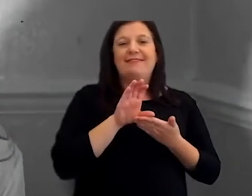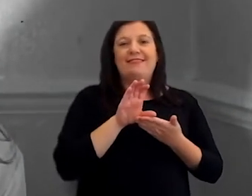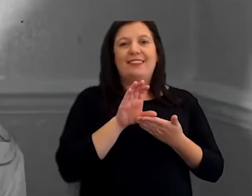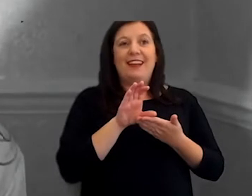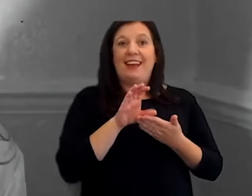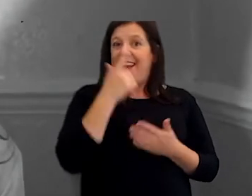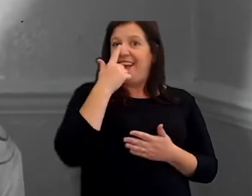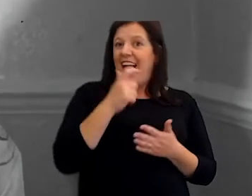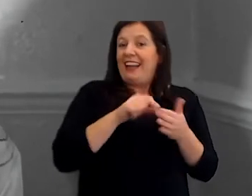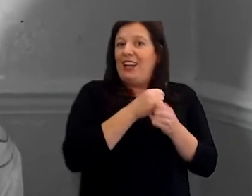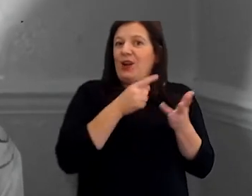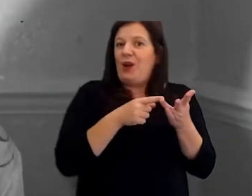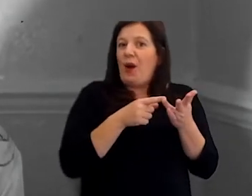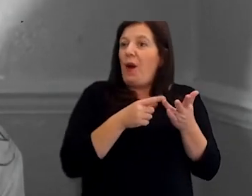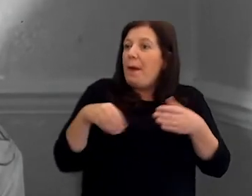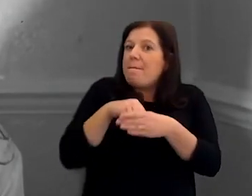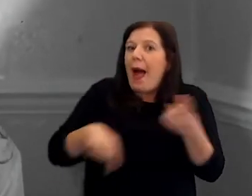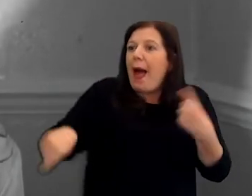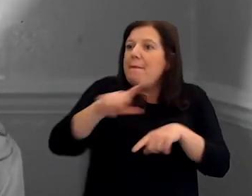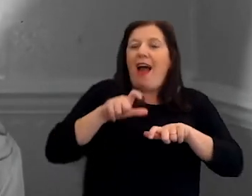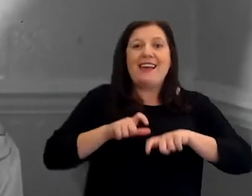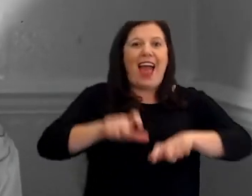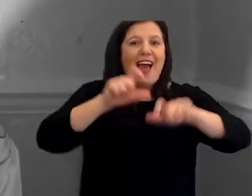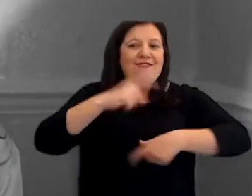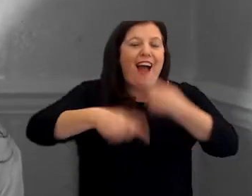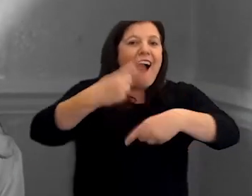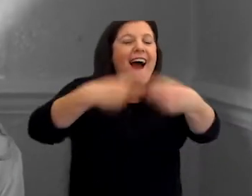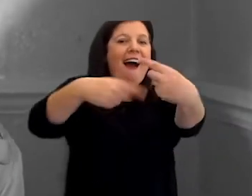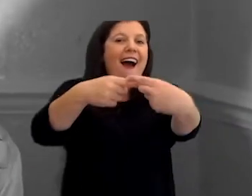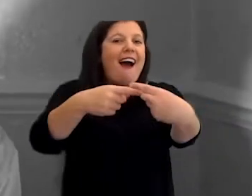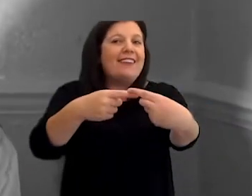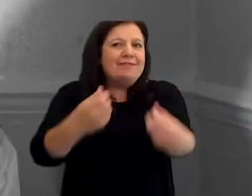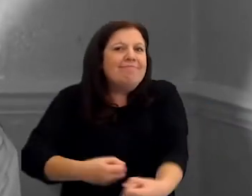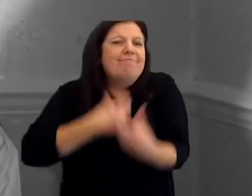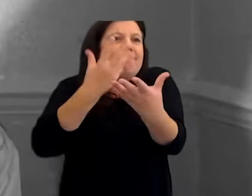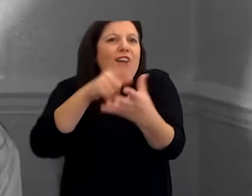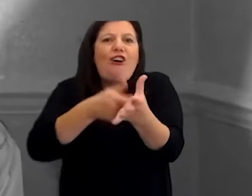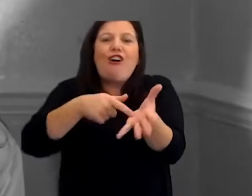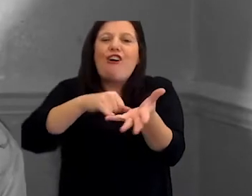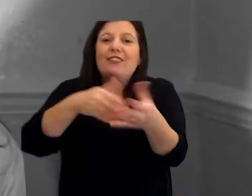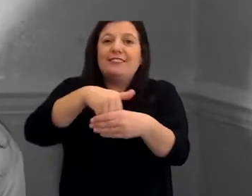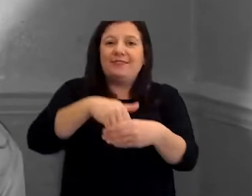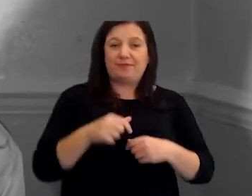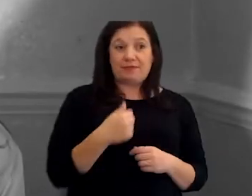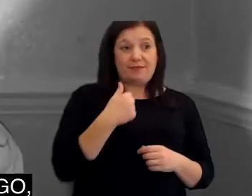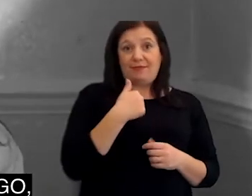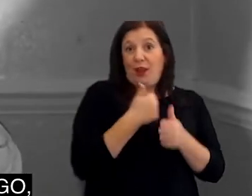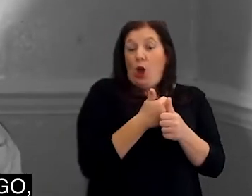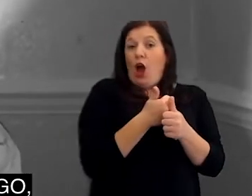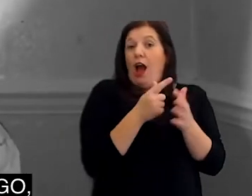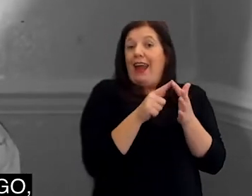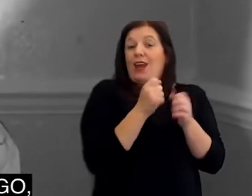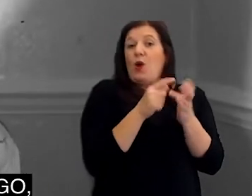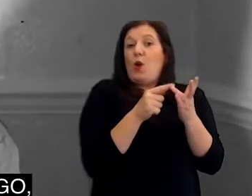the creative potential of its members for years to come. Your support will allow Ego to be self-sustaining, and such stability will enable